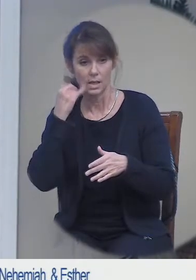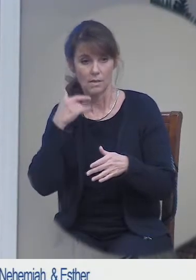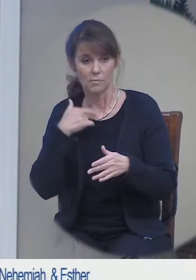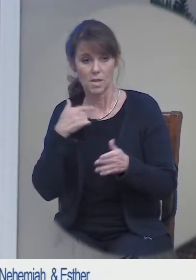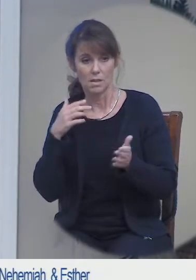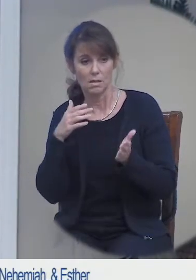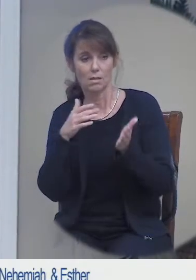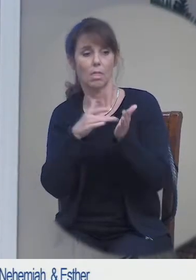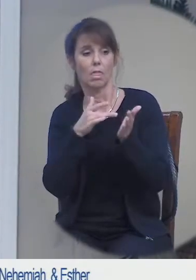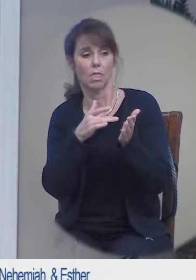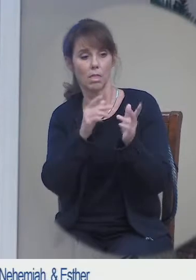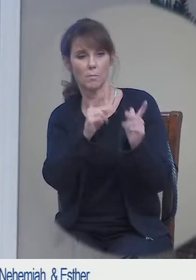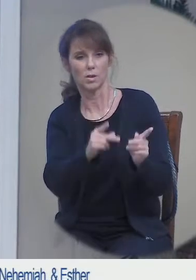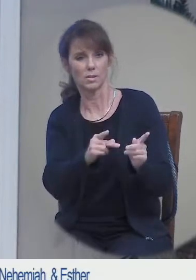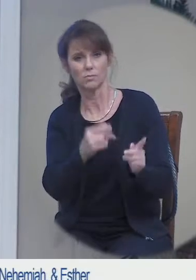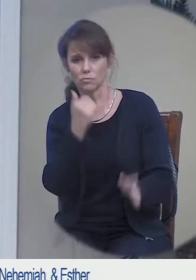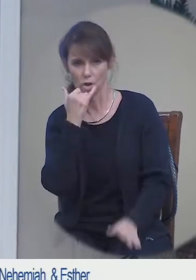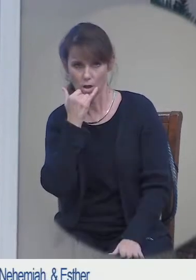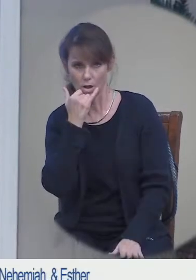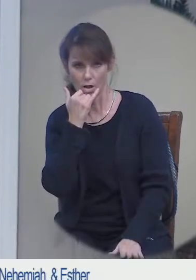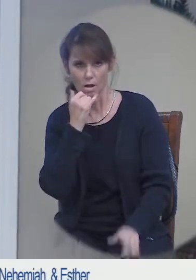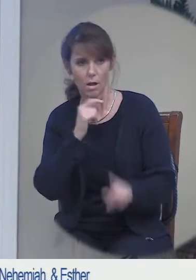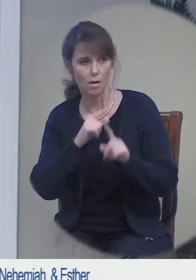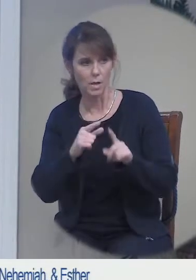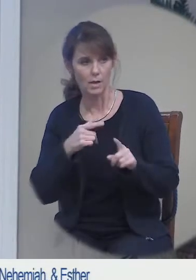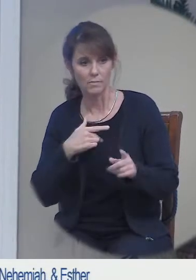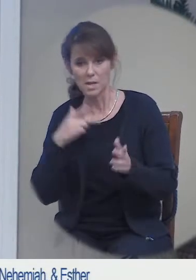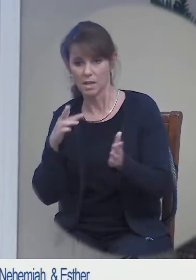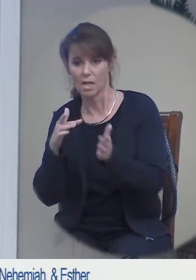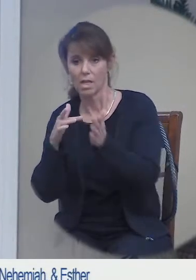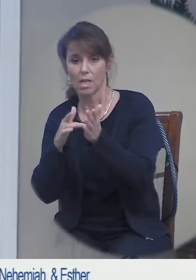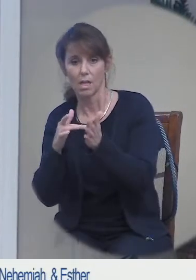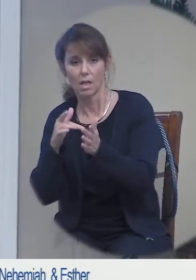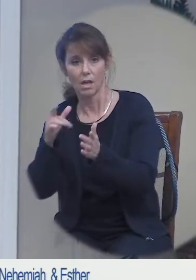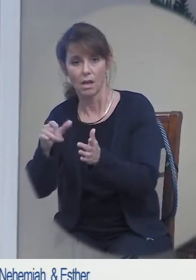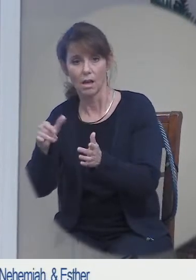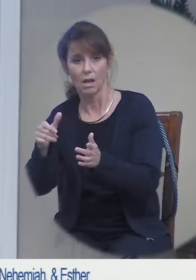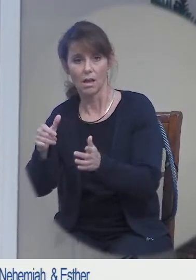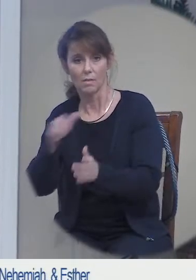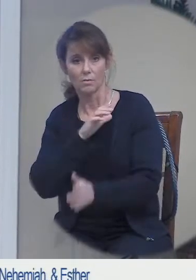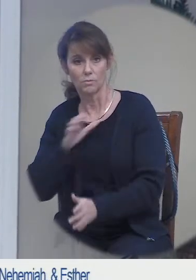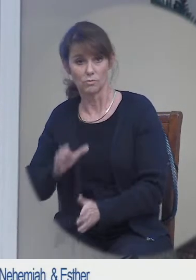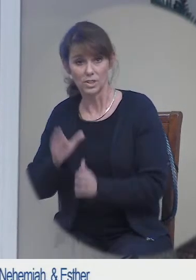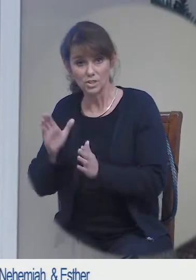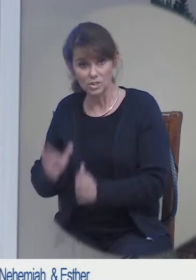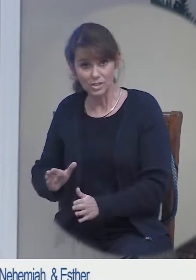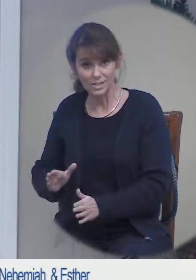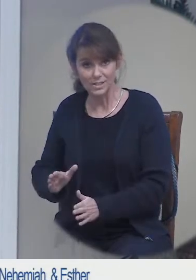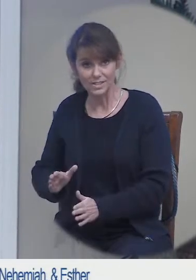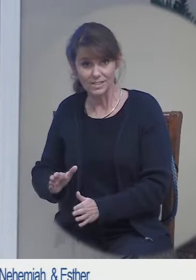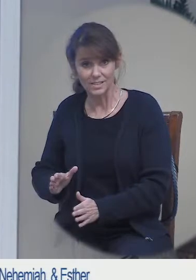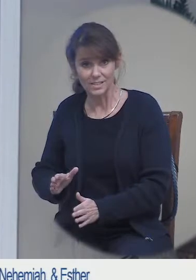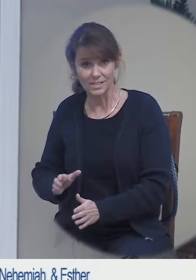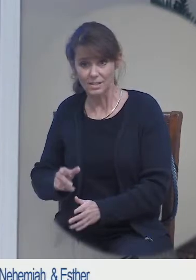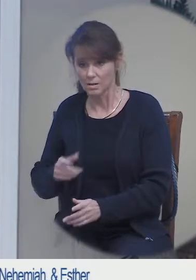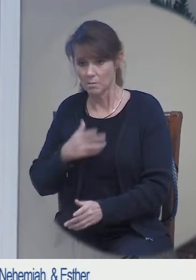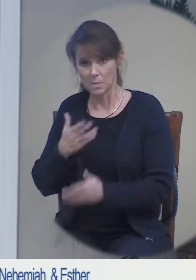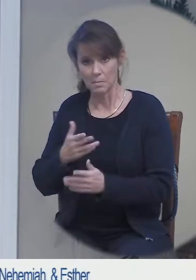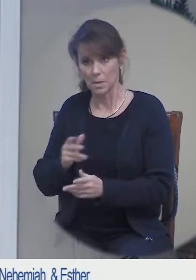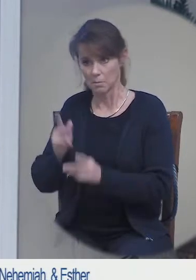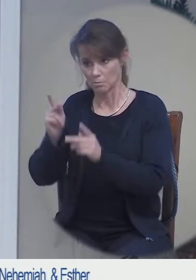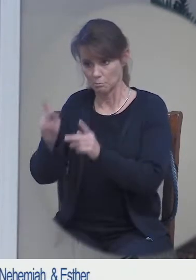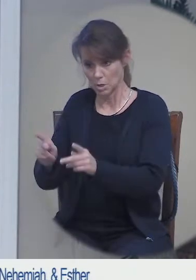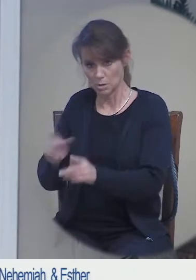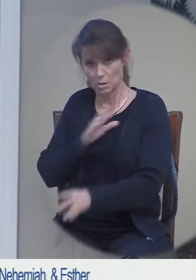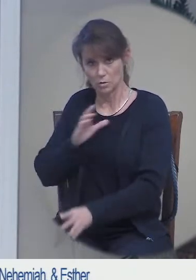wrong. But it'd be especially worse if I took advantage of one of my brethren here who's in a financial straits.